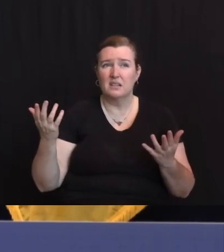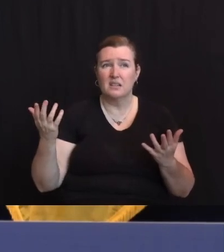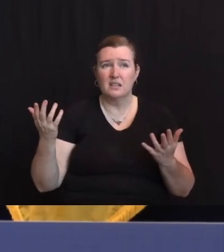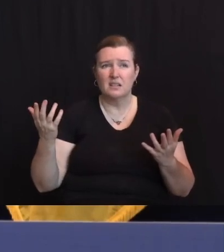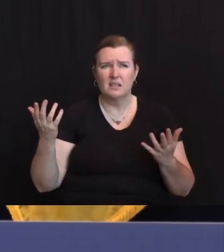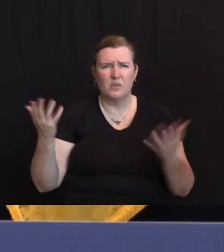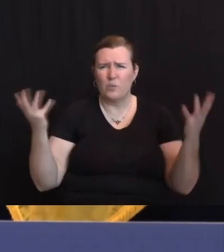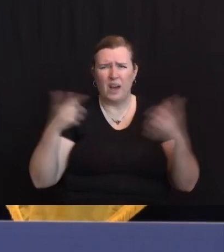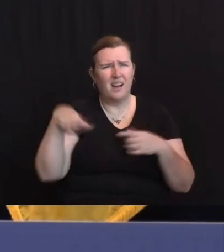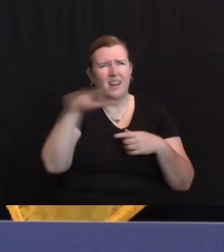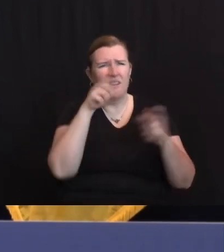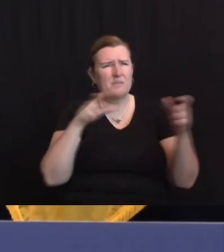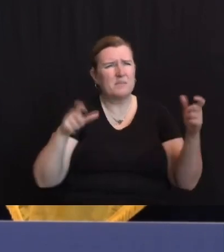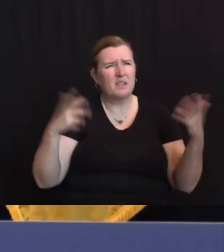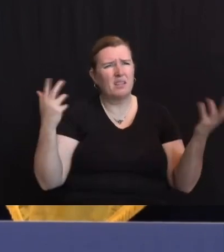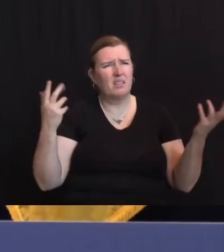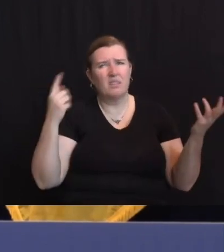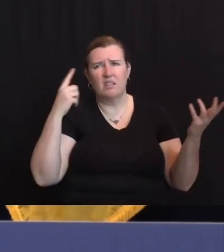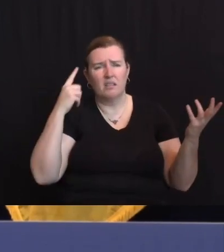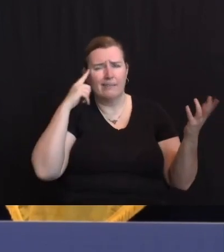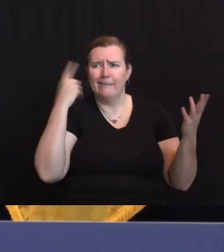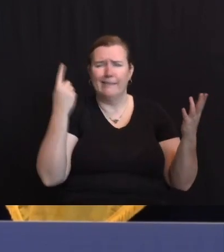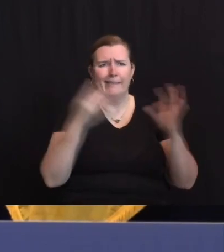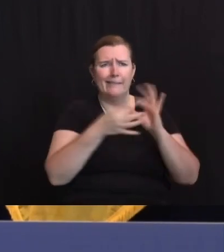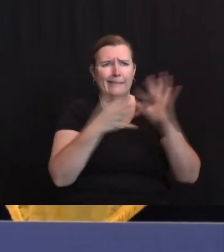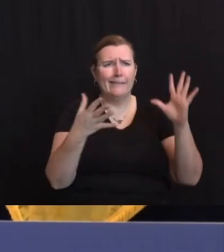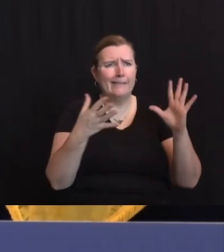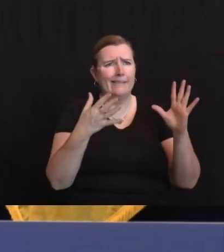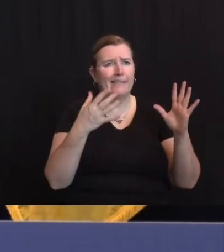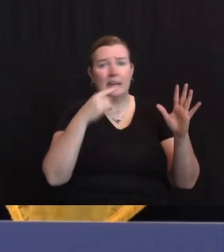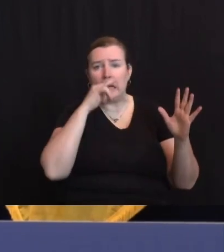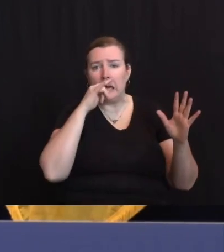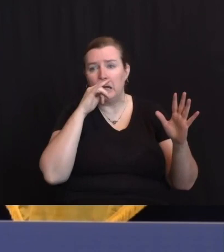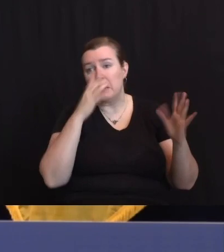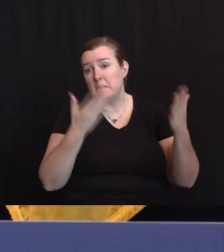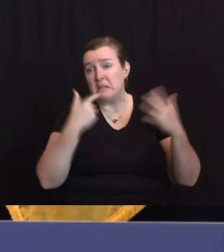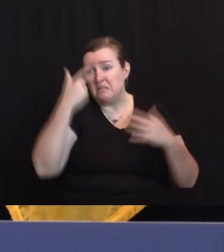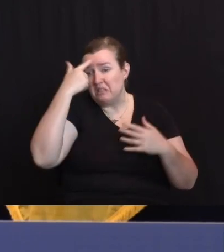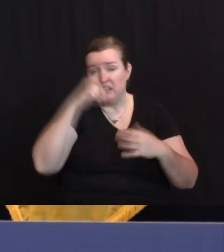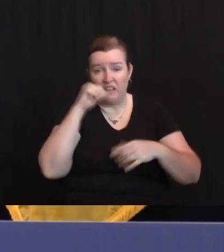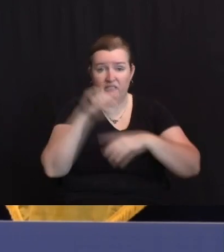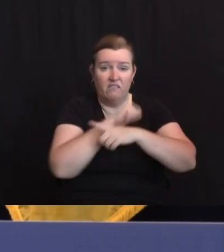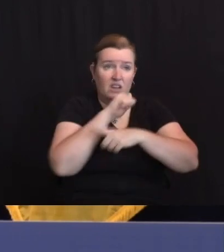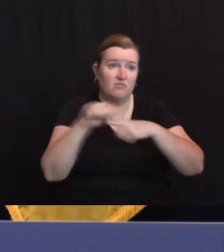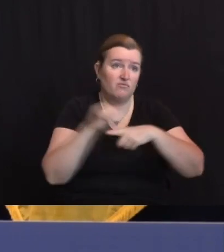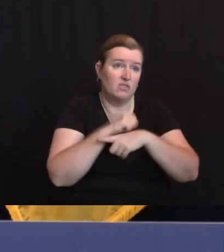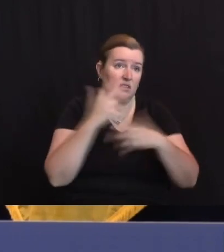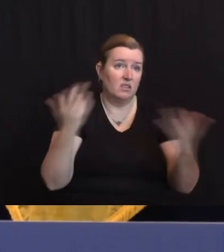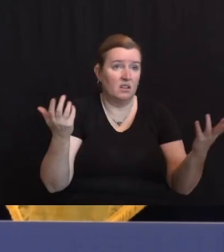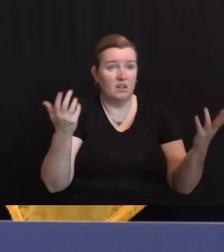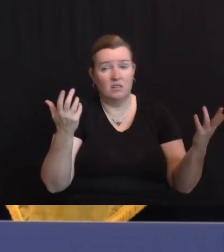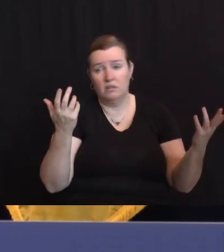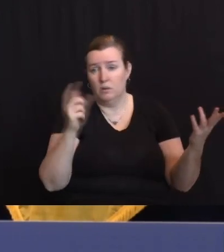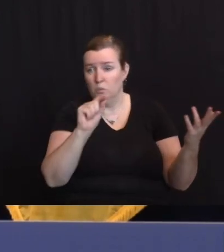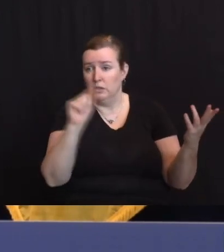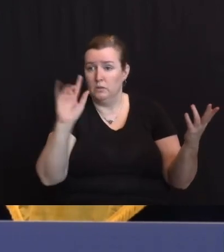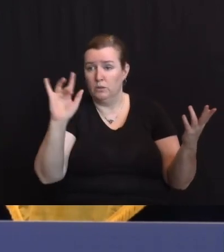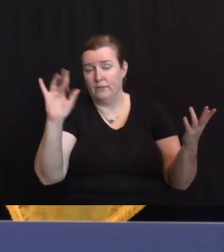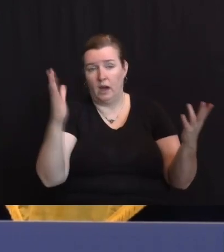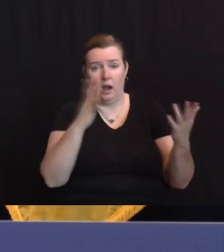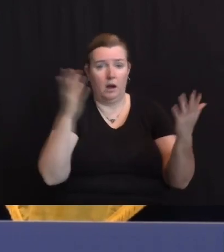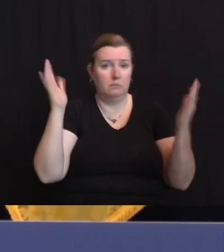with these kids? I mean, I understand their brains are not fully functional until they're 22 or 23, but this just